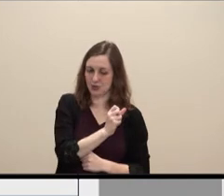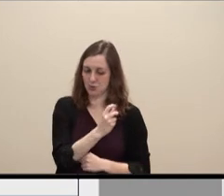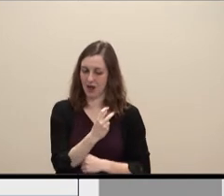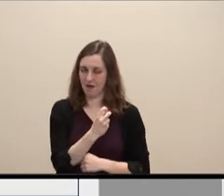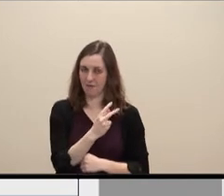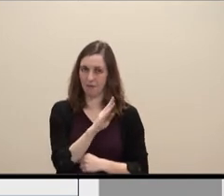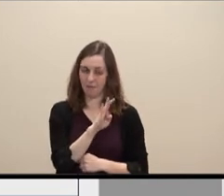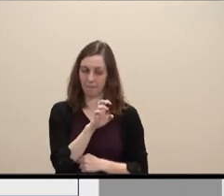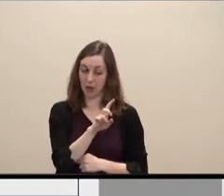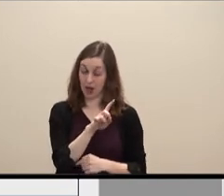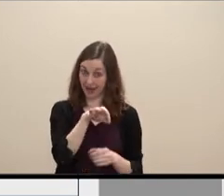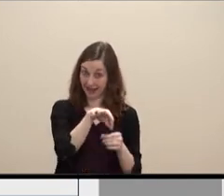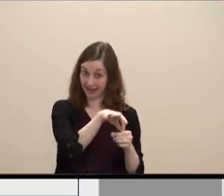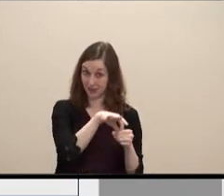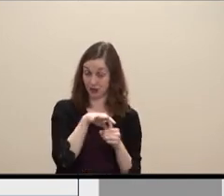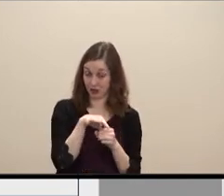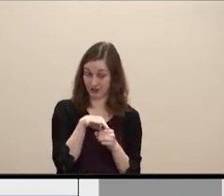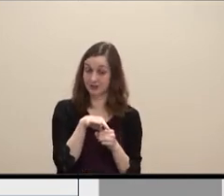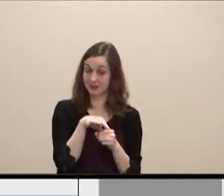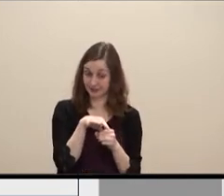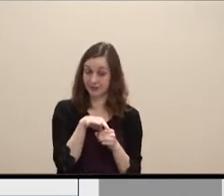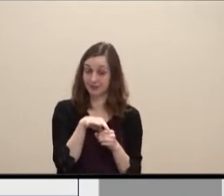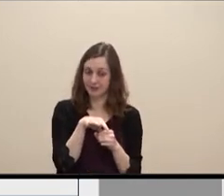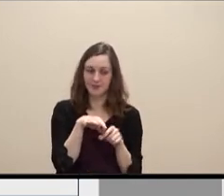back to the bond elections